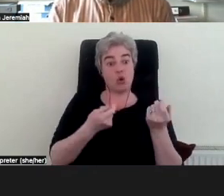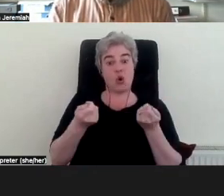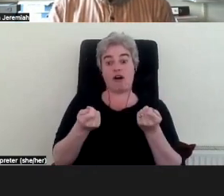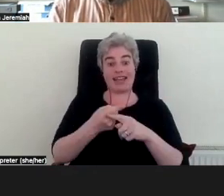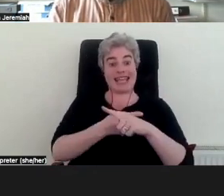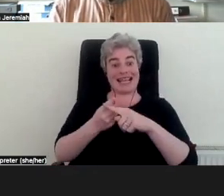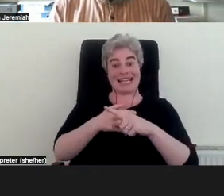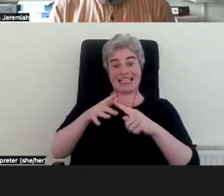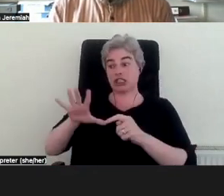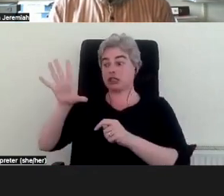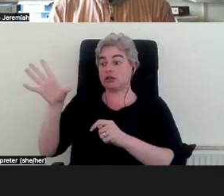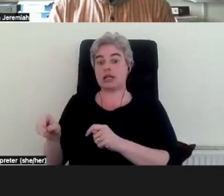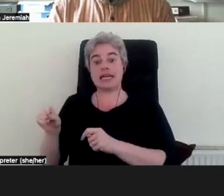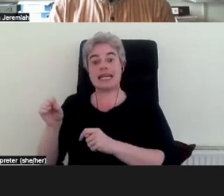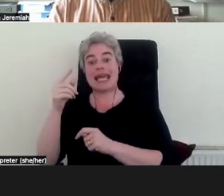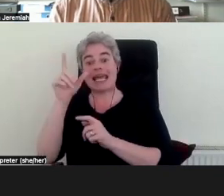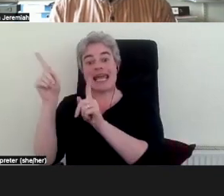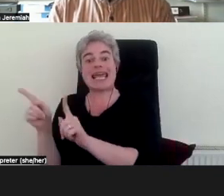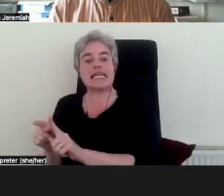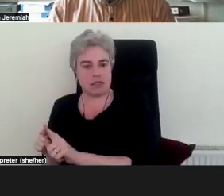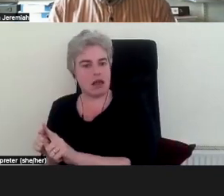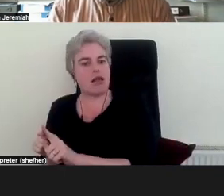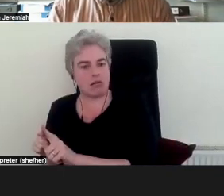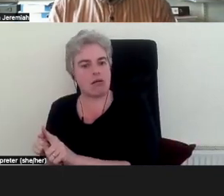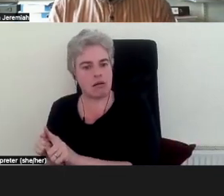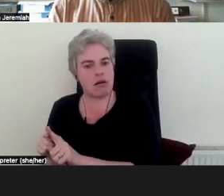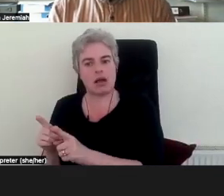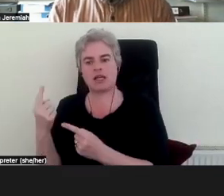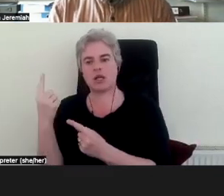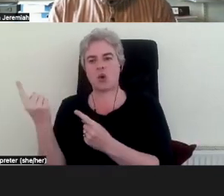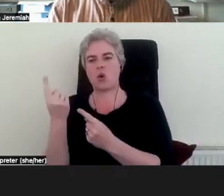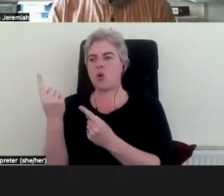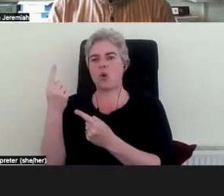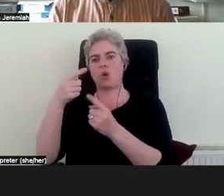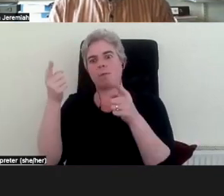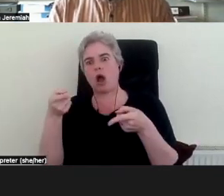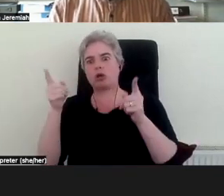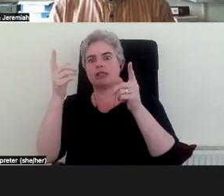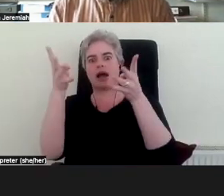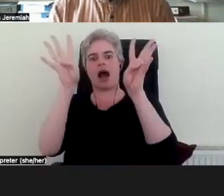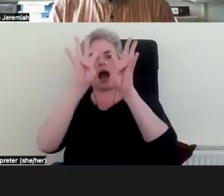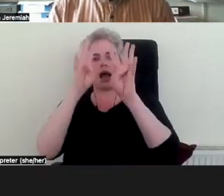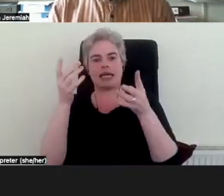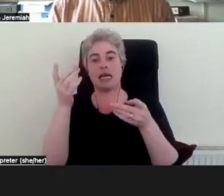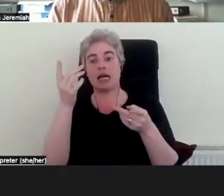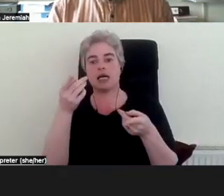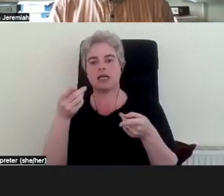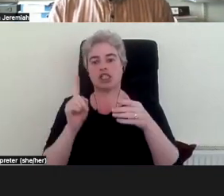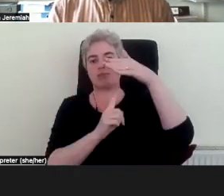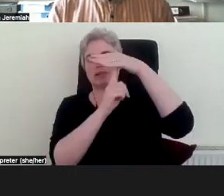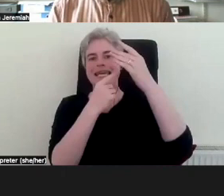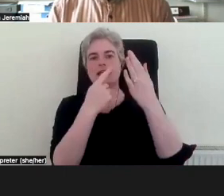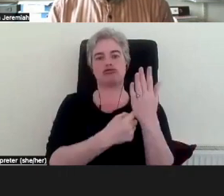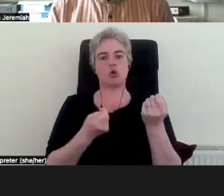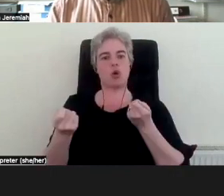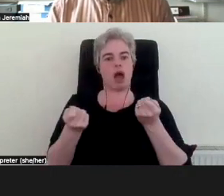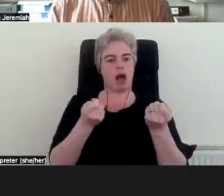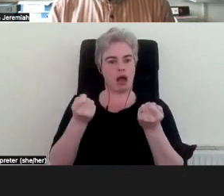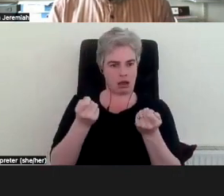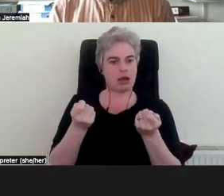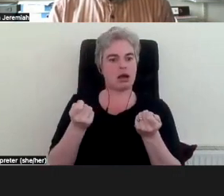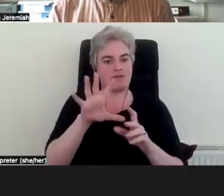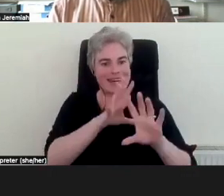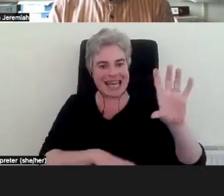and Indian rests on the will of the Most High, the supreme ruler of the nations, who has raised up England